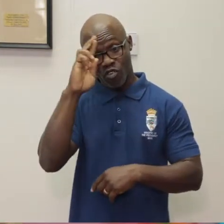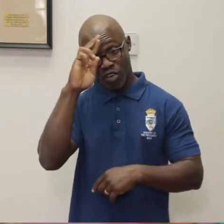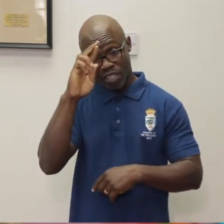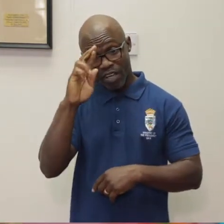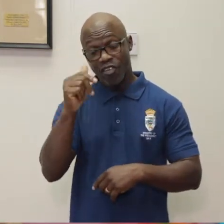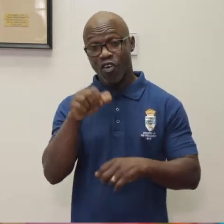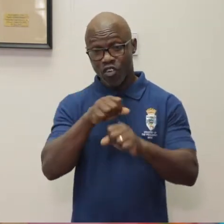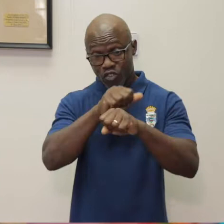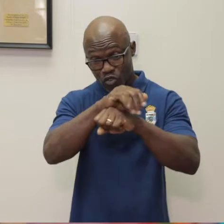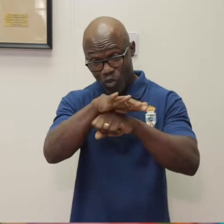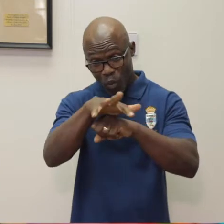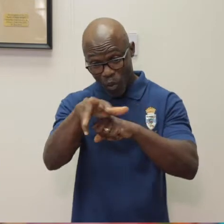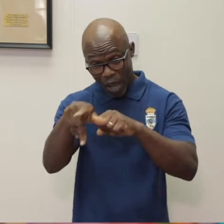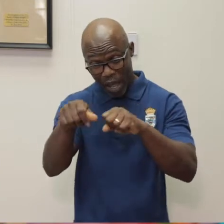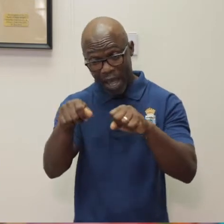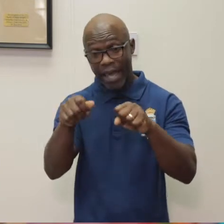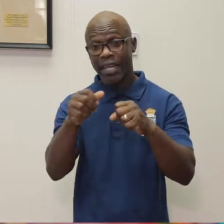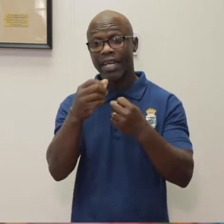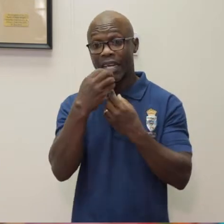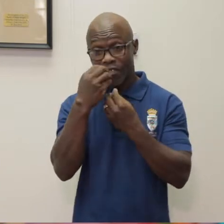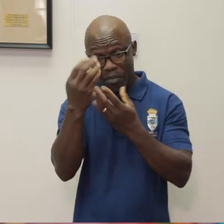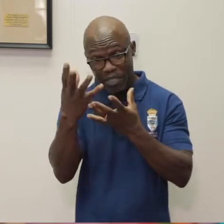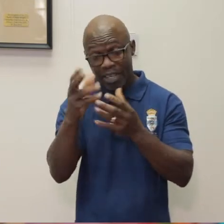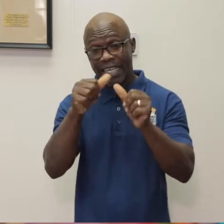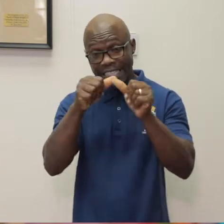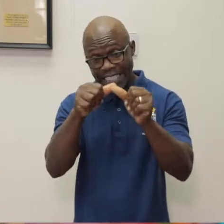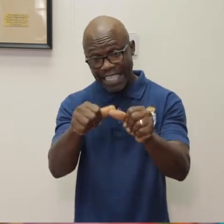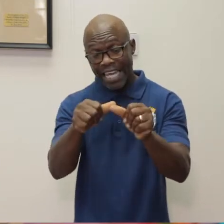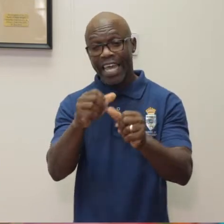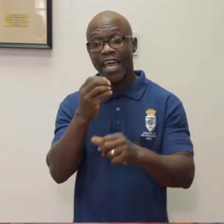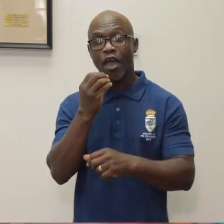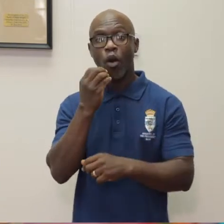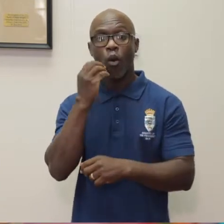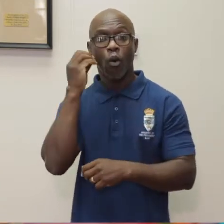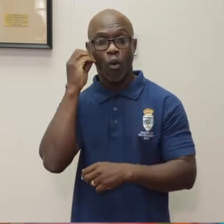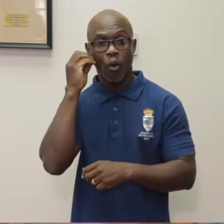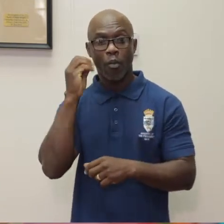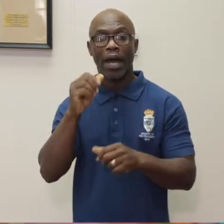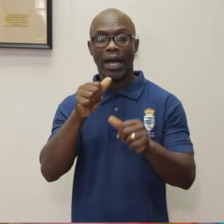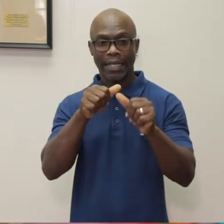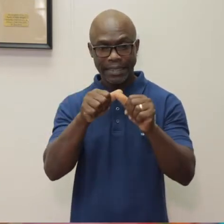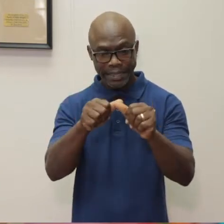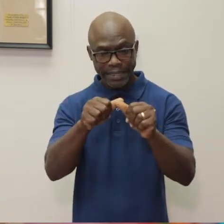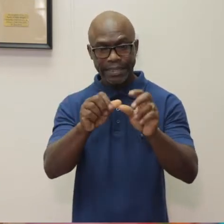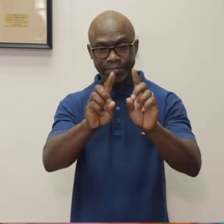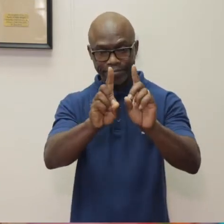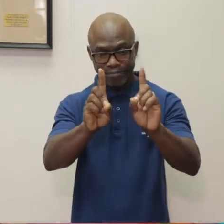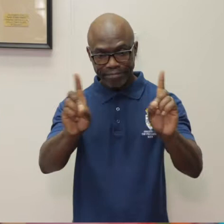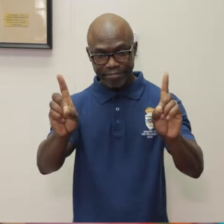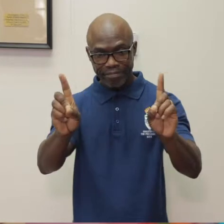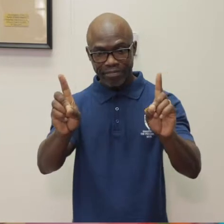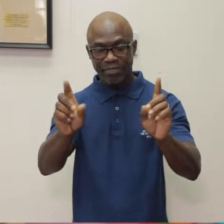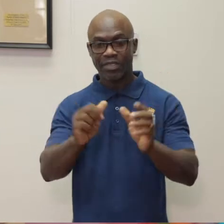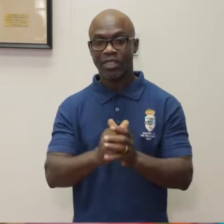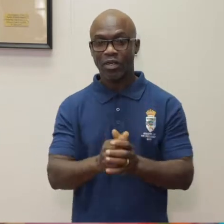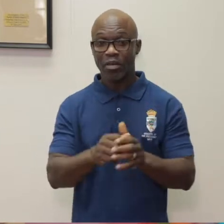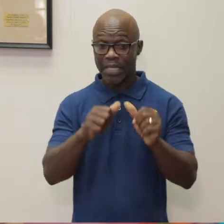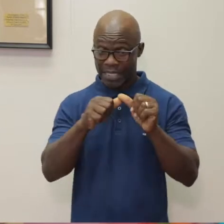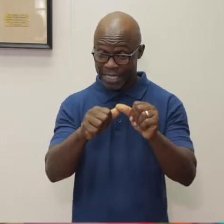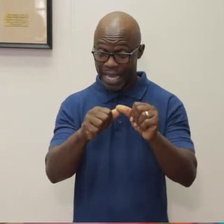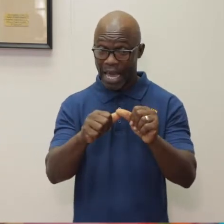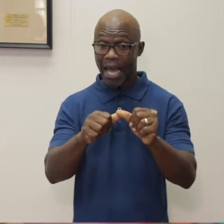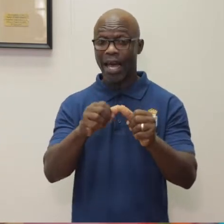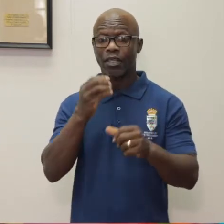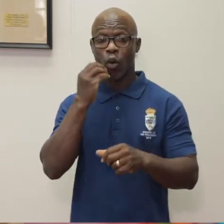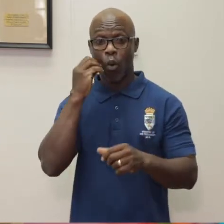widespread message of staying at home and maintaining your distance. Stay at home